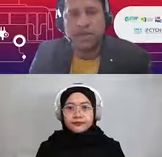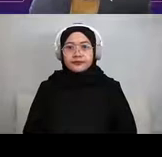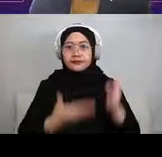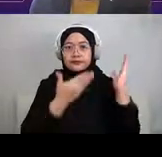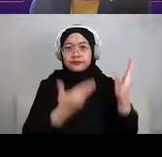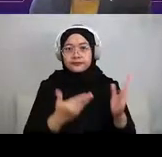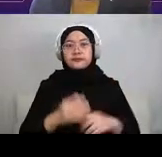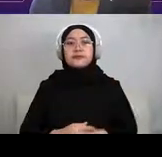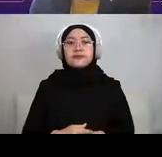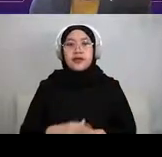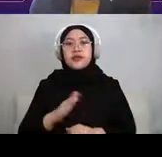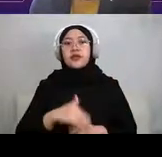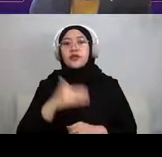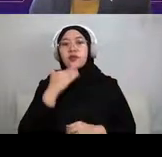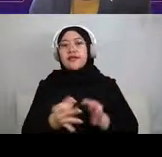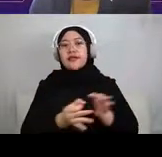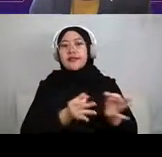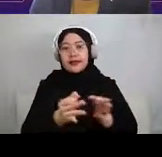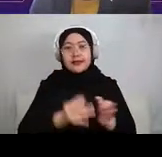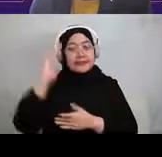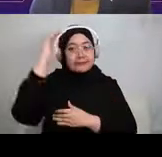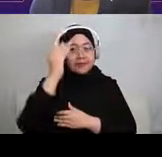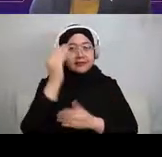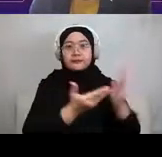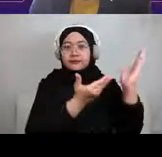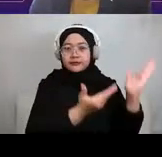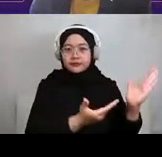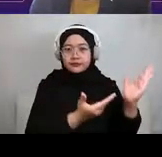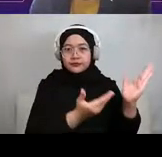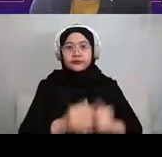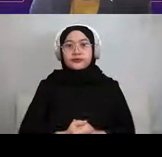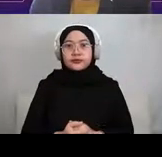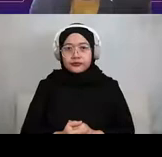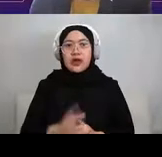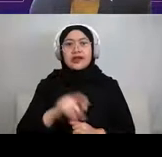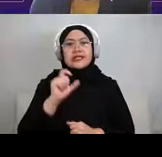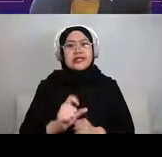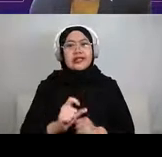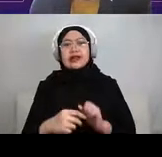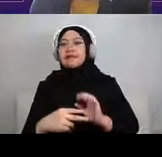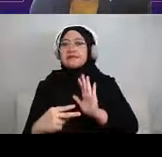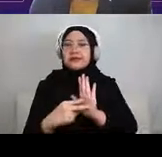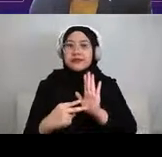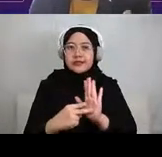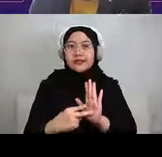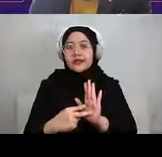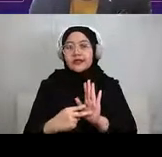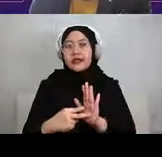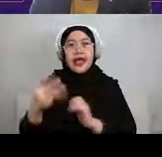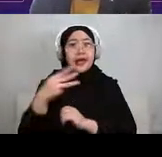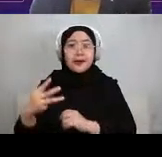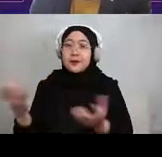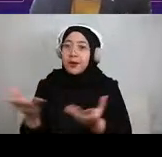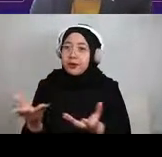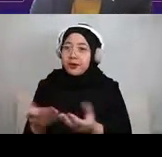buses. This is a charging station of Electra Green Tech Limited. You can see how charging stations